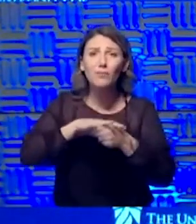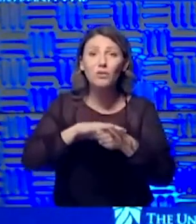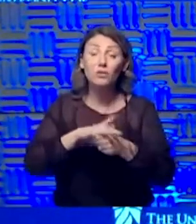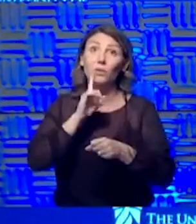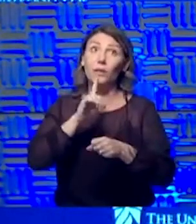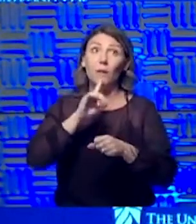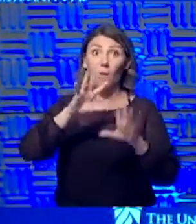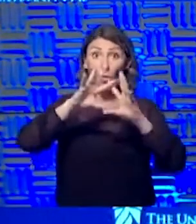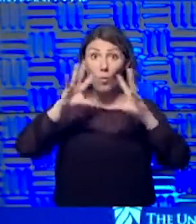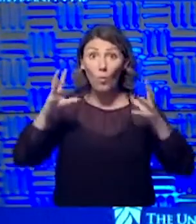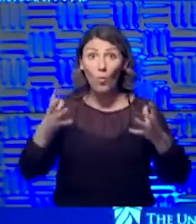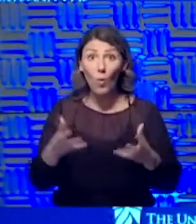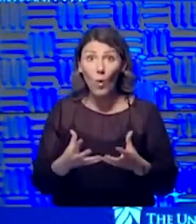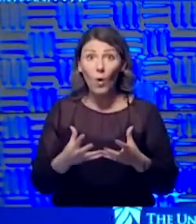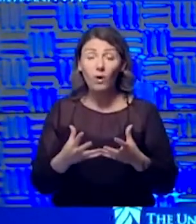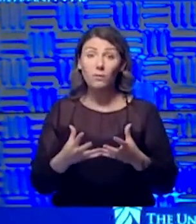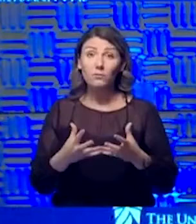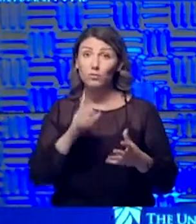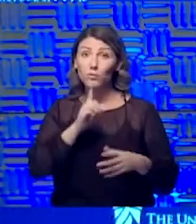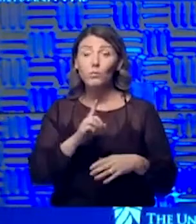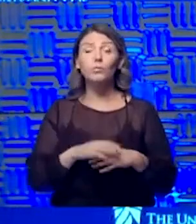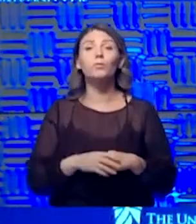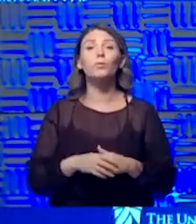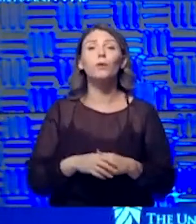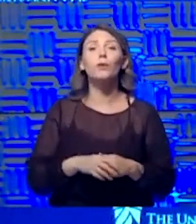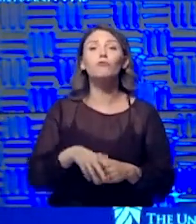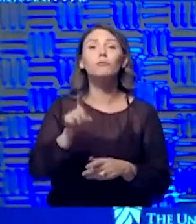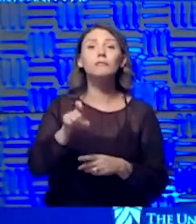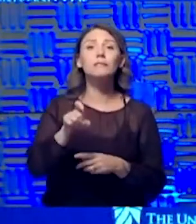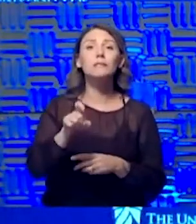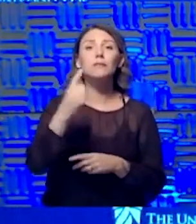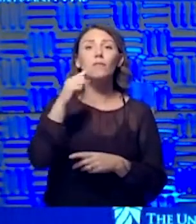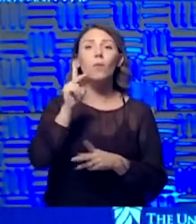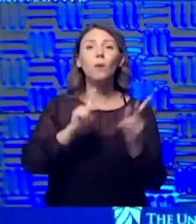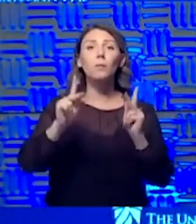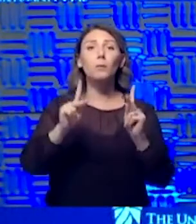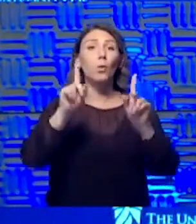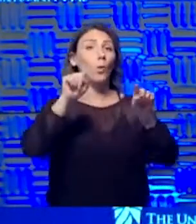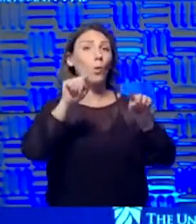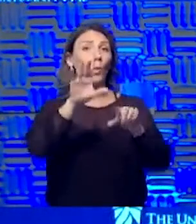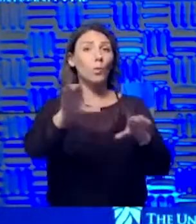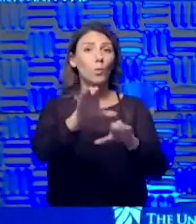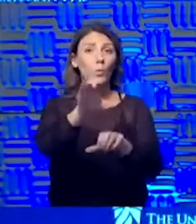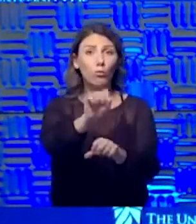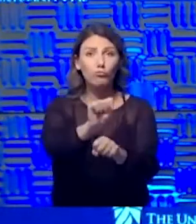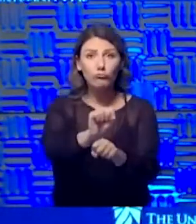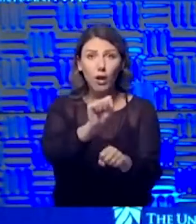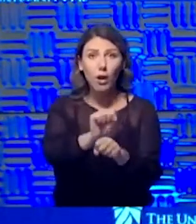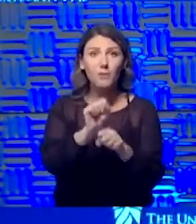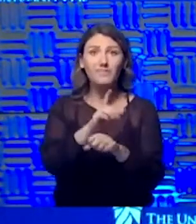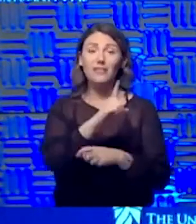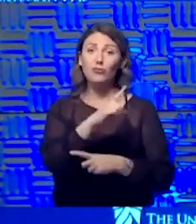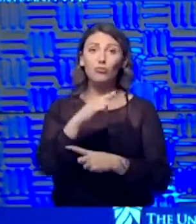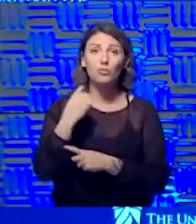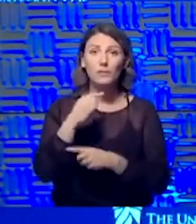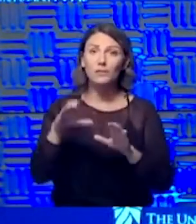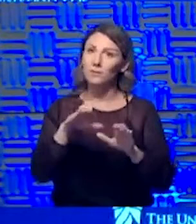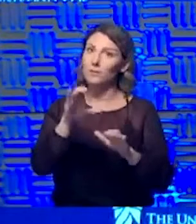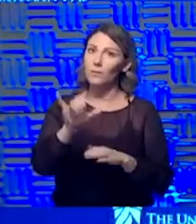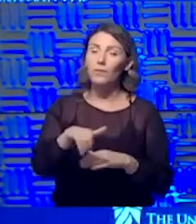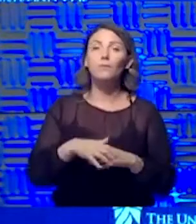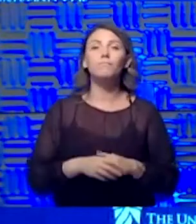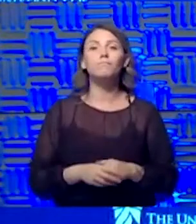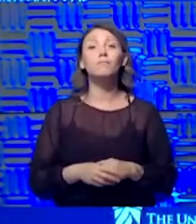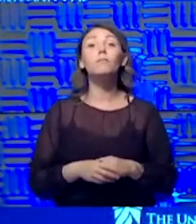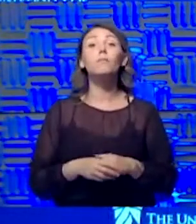world. There is a need for people to be able to go and do their jobs, and there is risk inherent in doing that. And